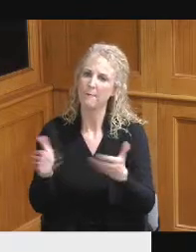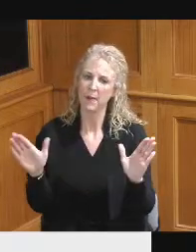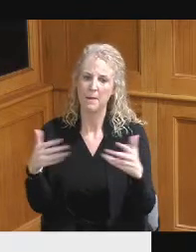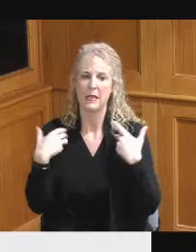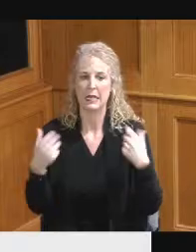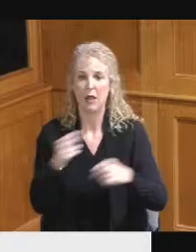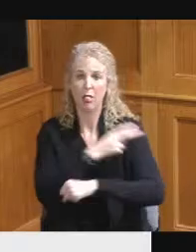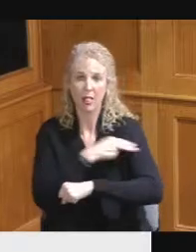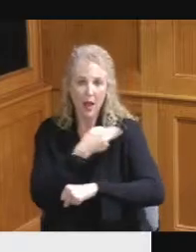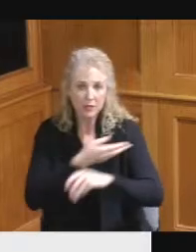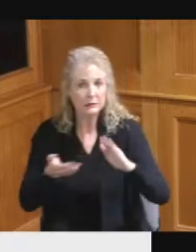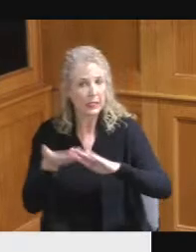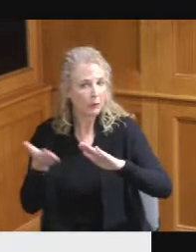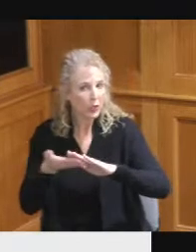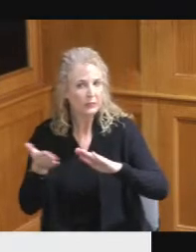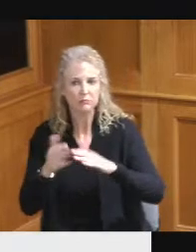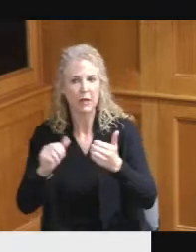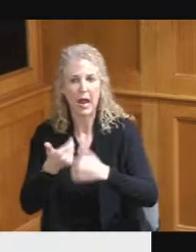hospital operations